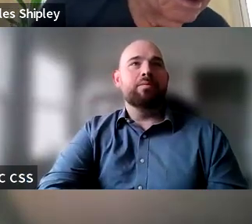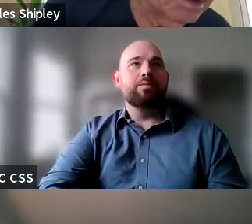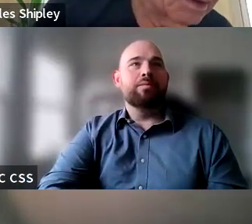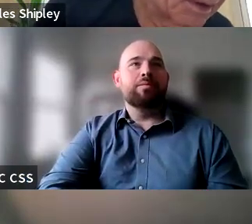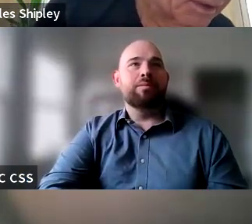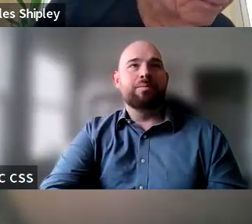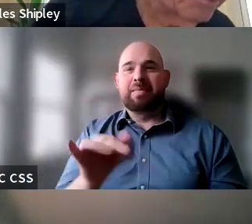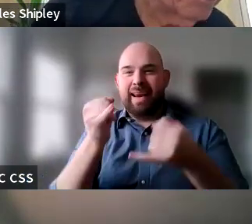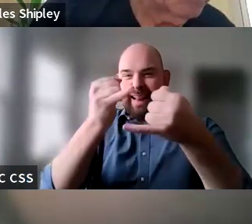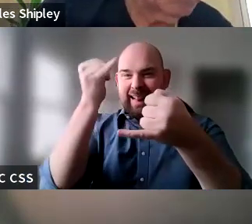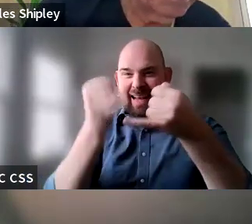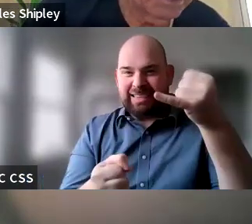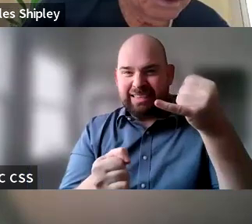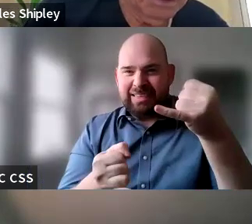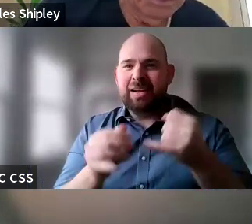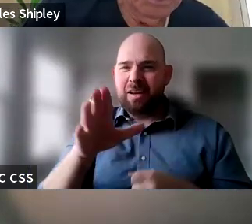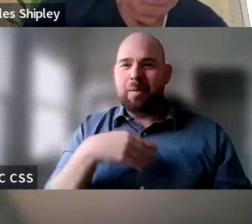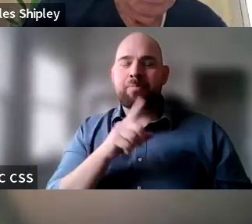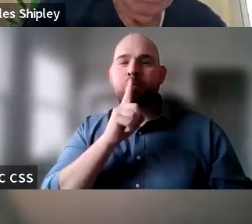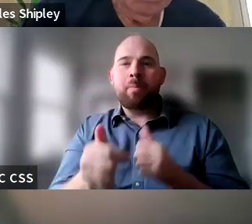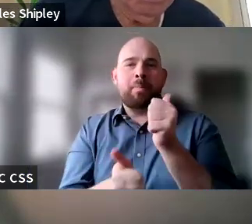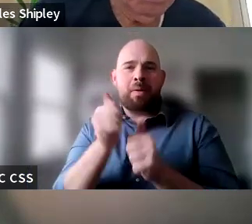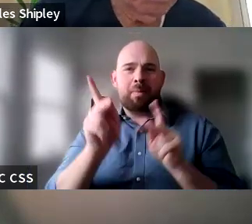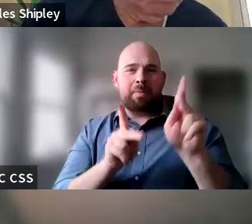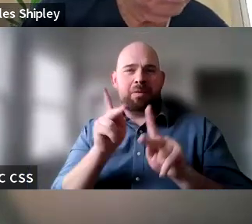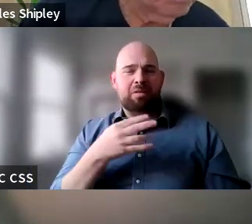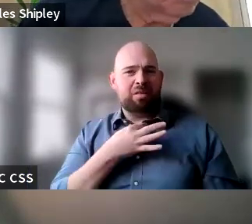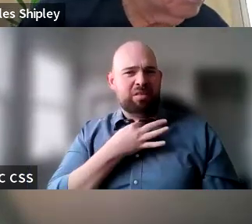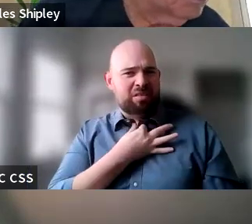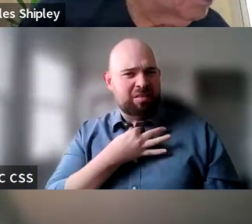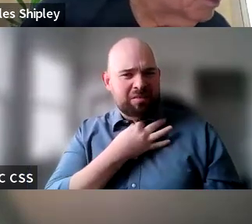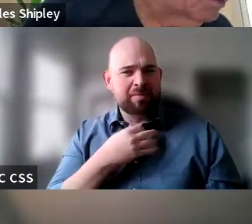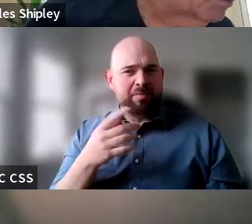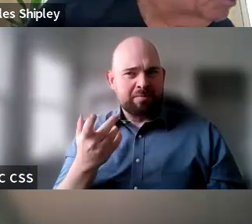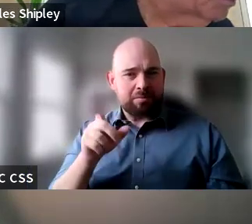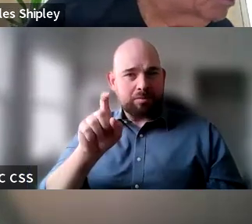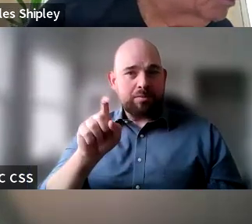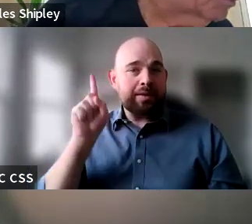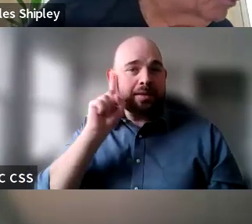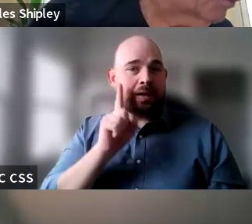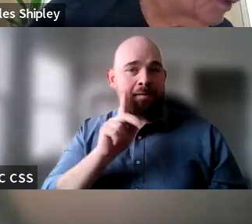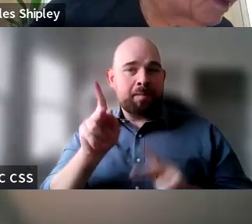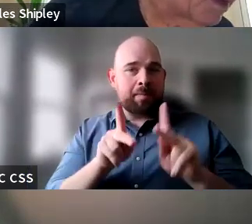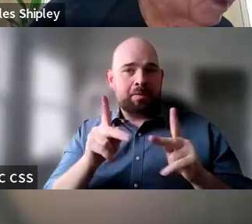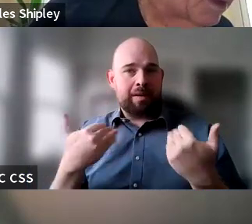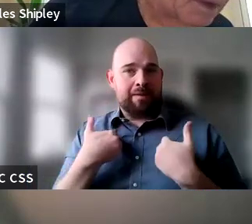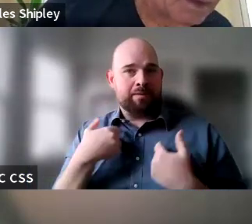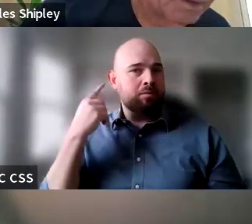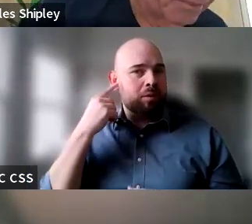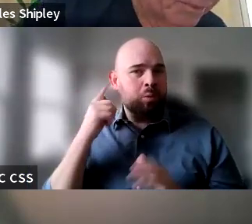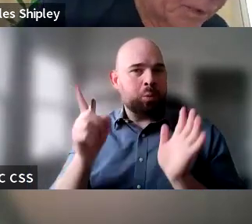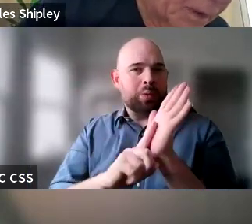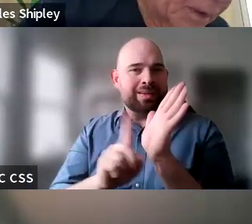on specifically what we're talking about. And the final question, a lot of people are curious on this